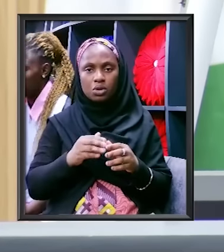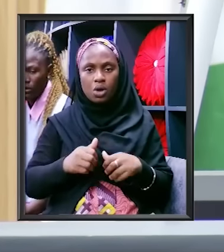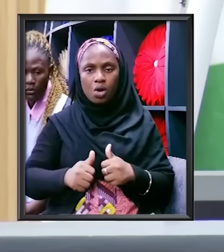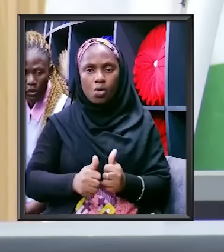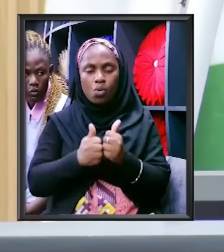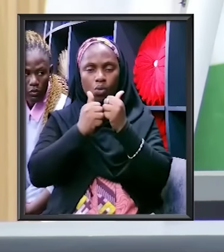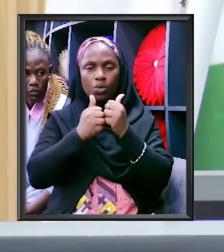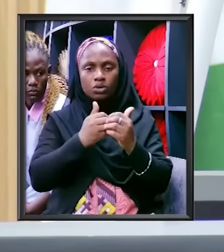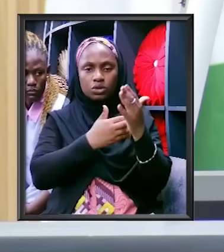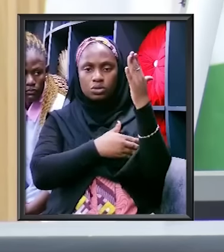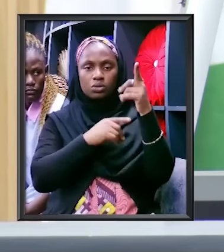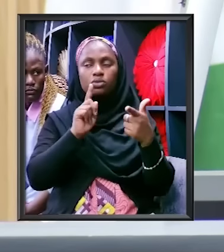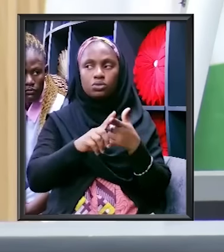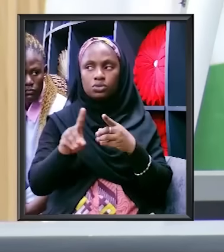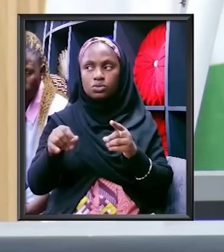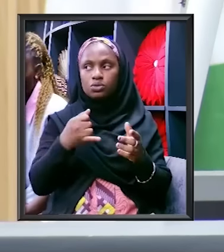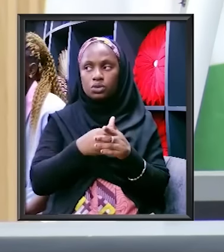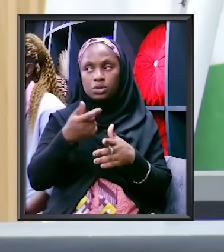for you.